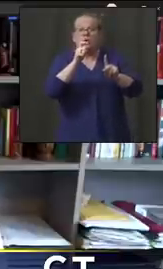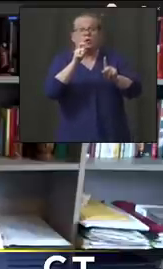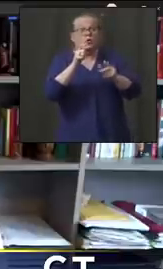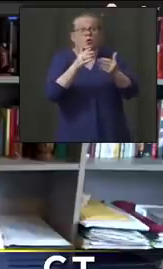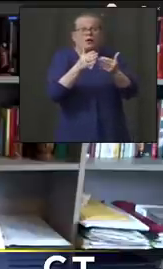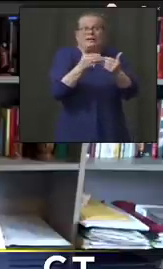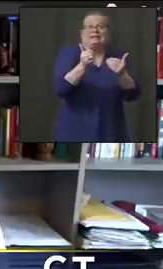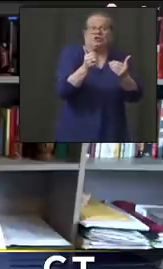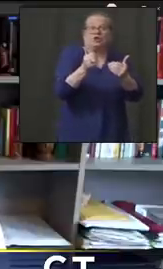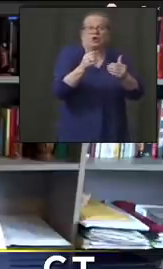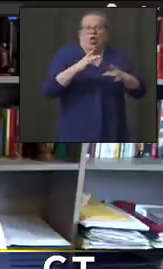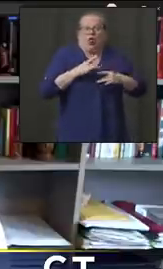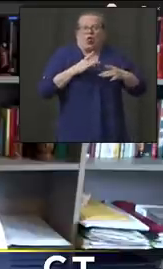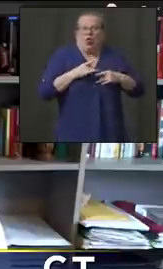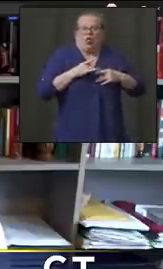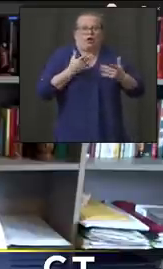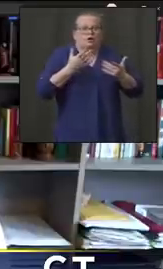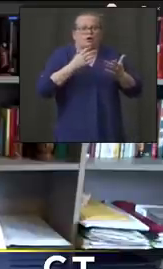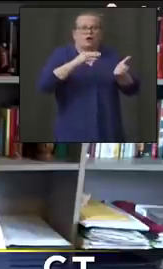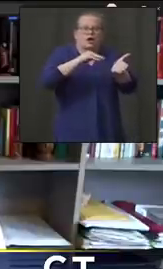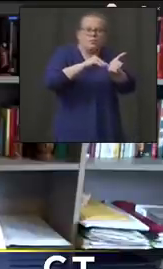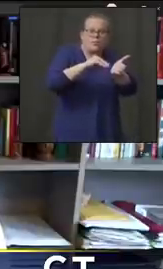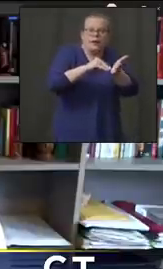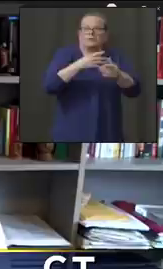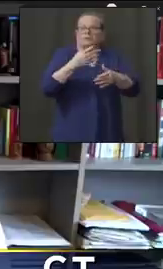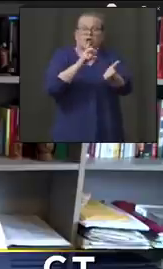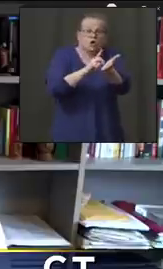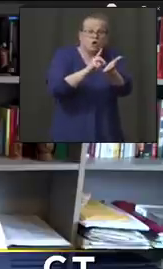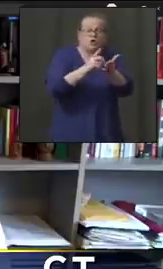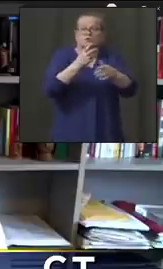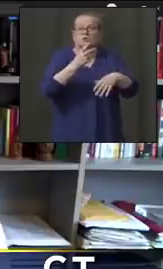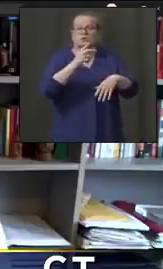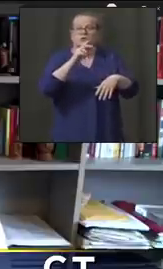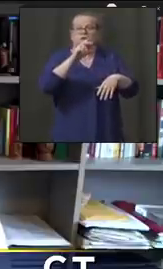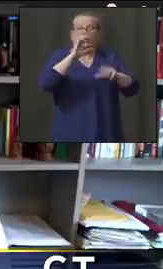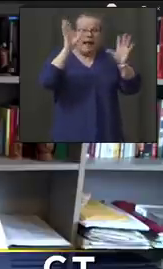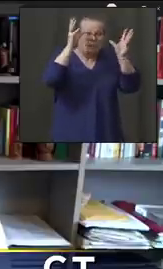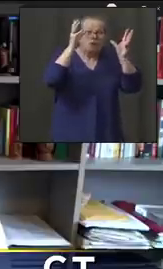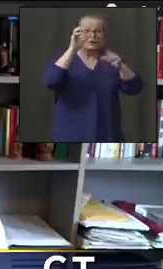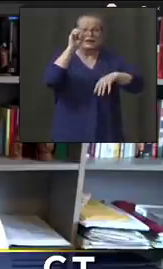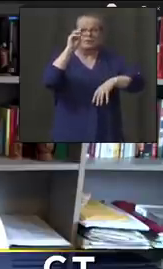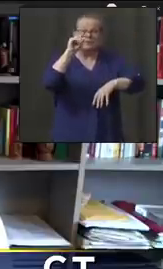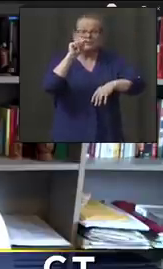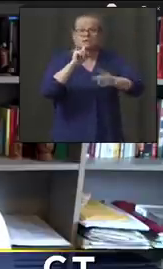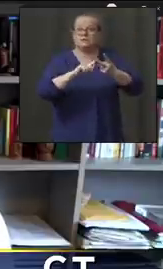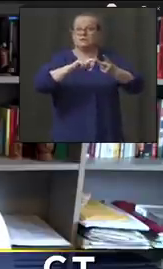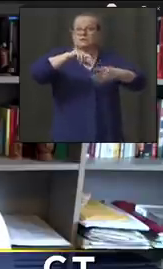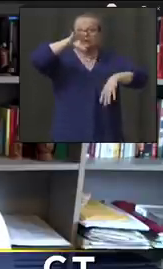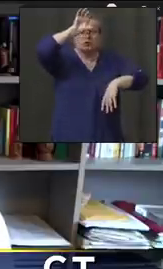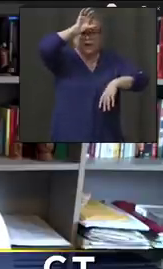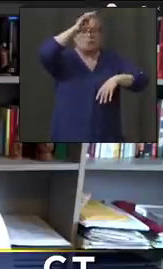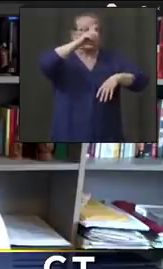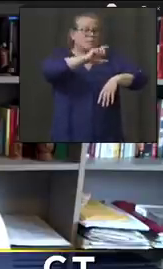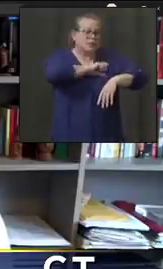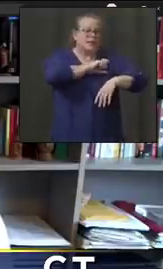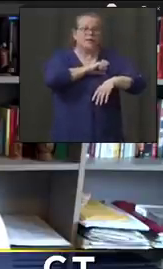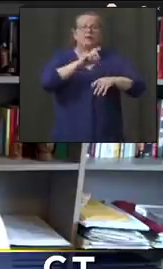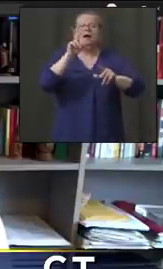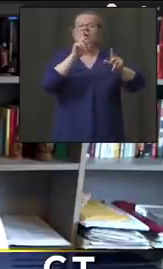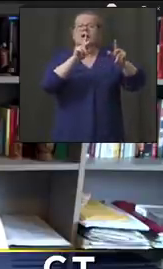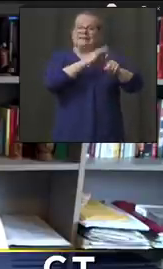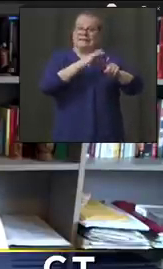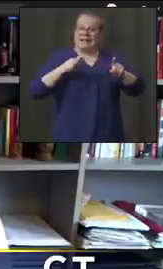responders. These are people who work in nursing homes. These are the people in our densely